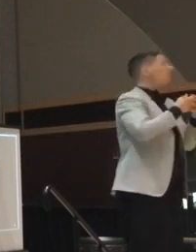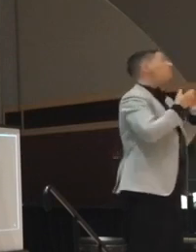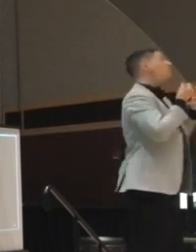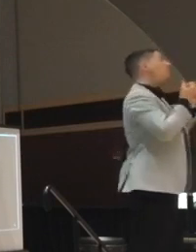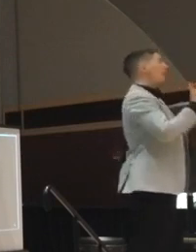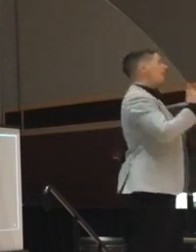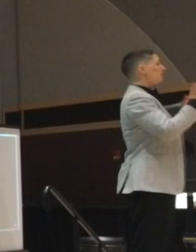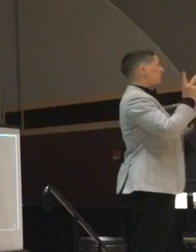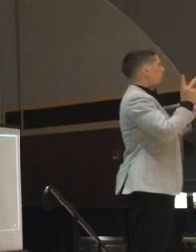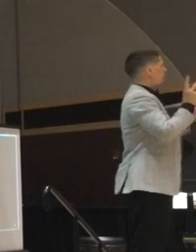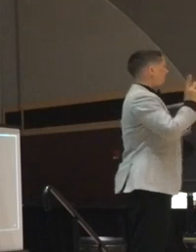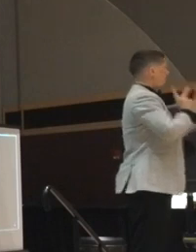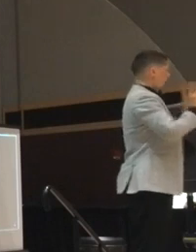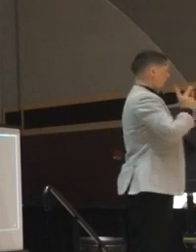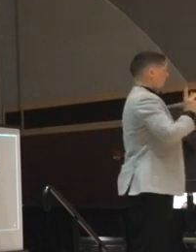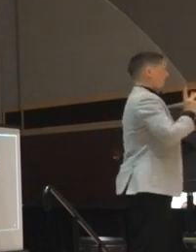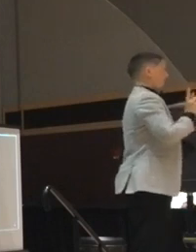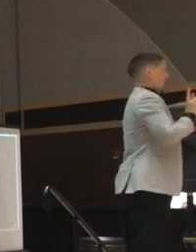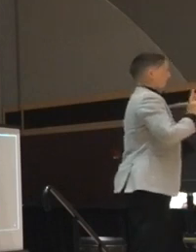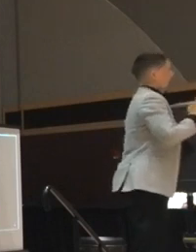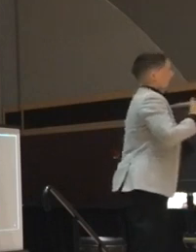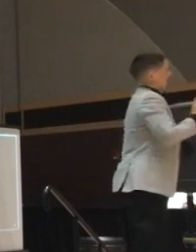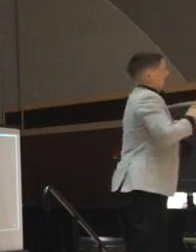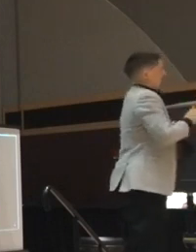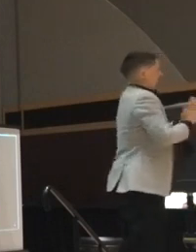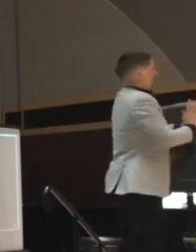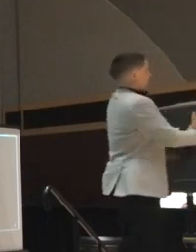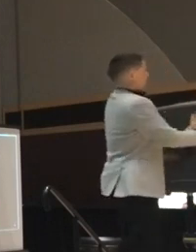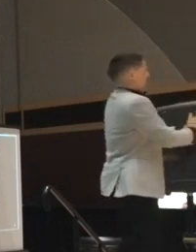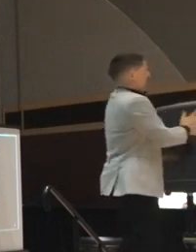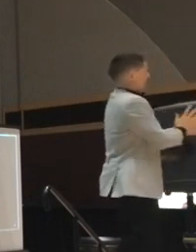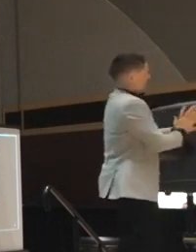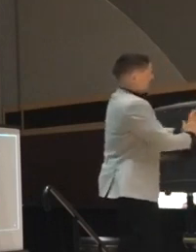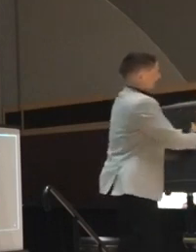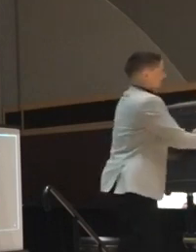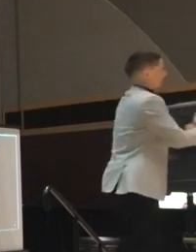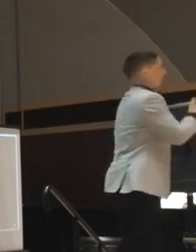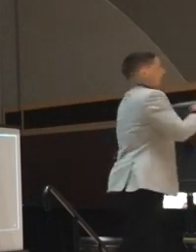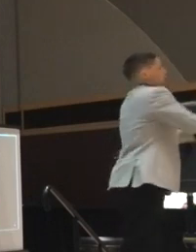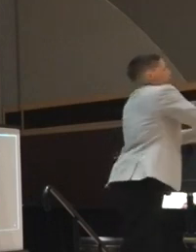front. Thank you very much.